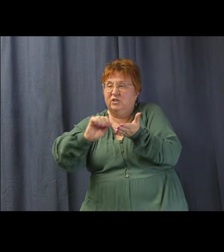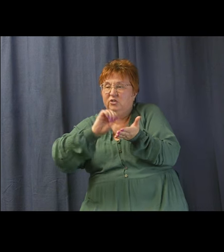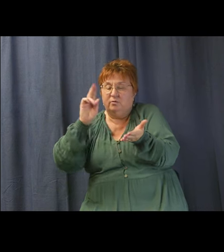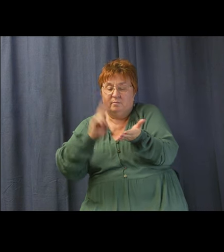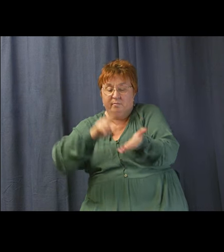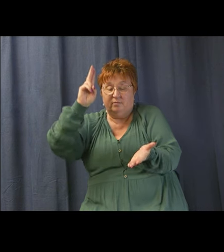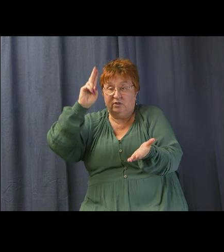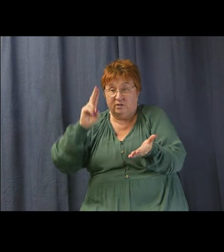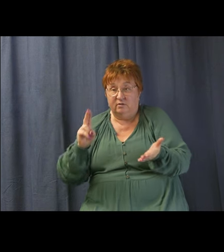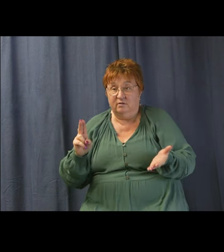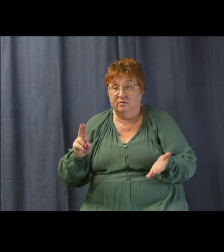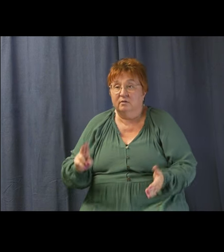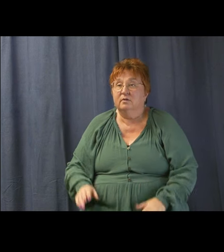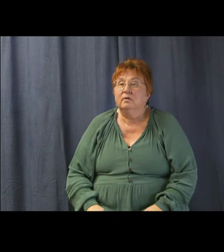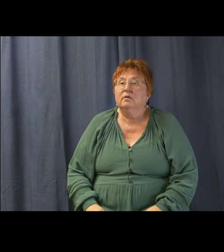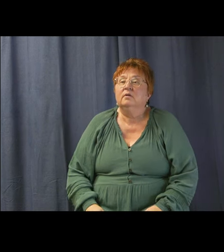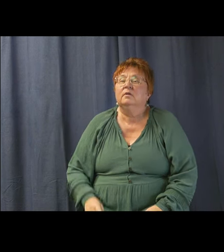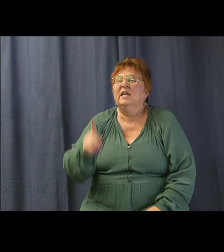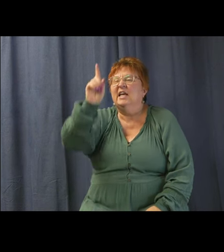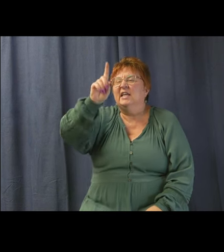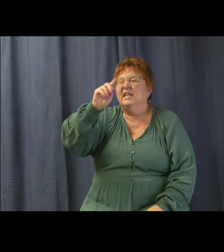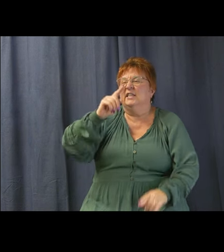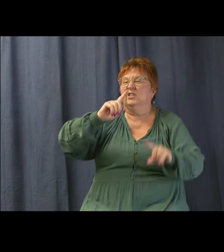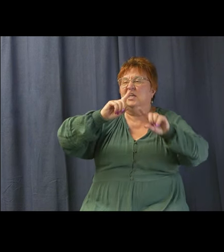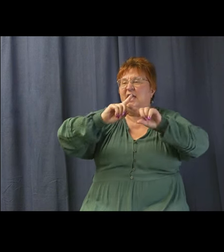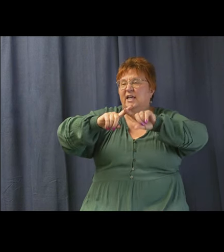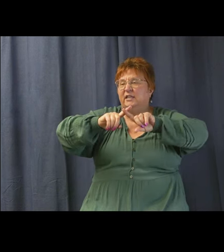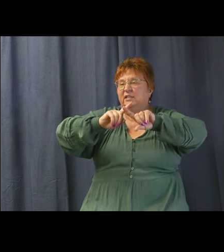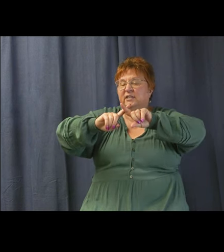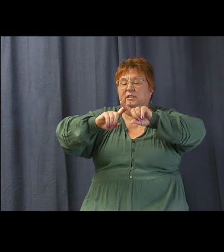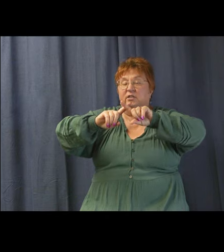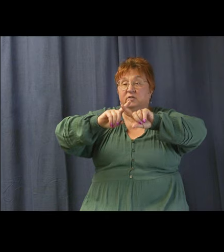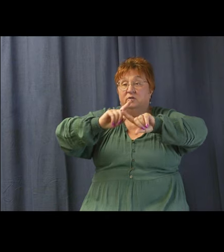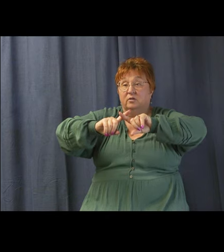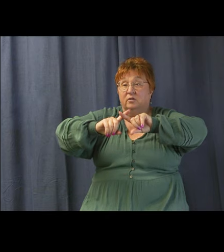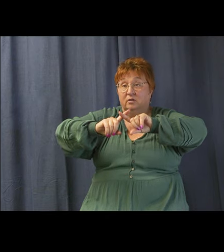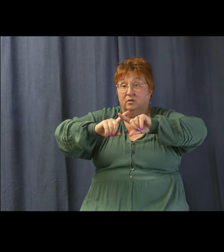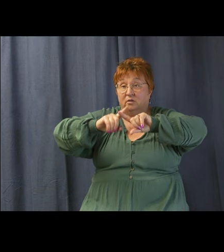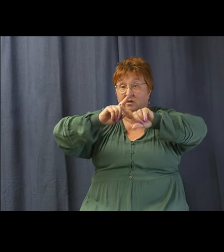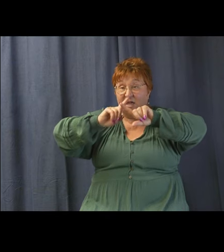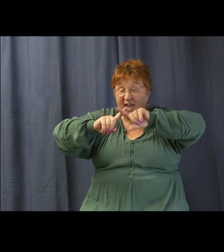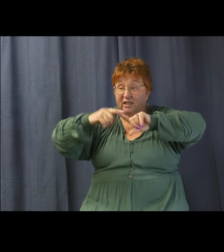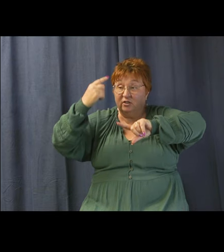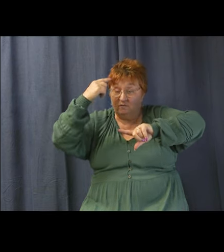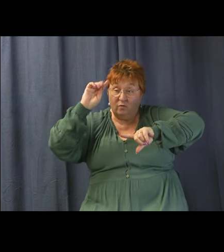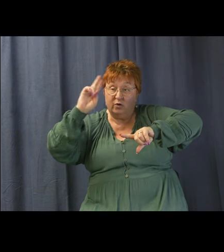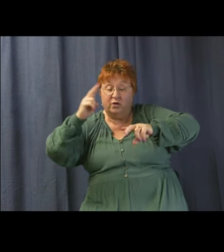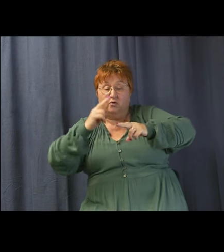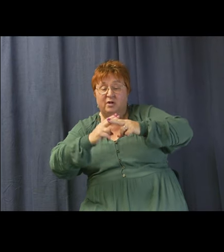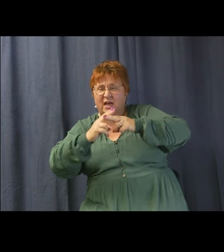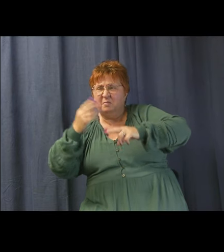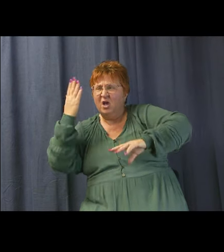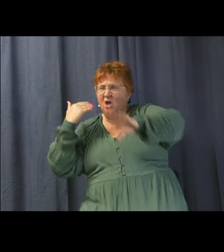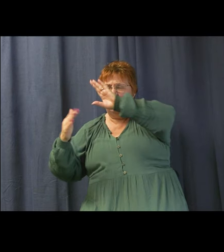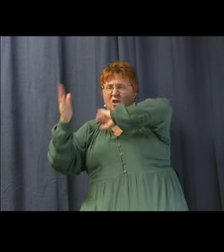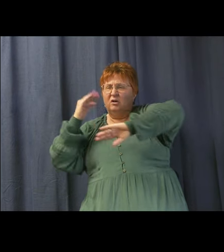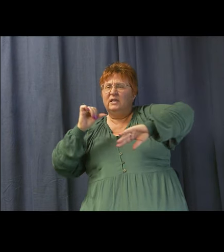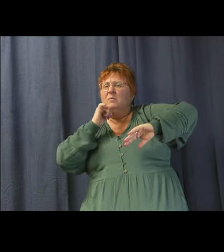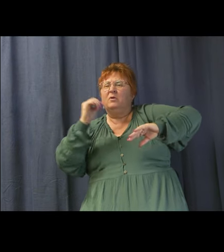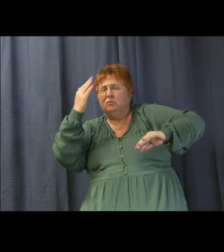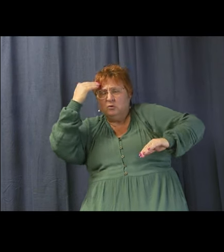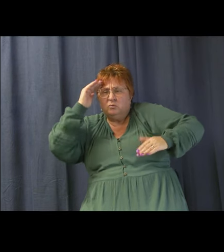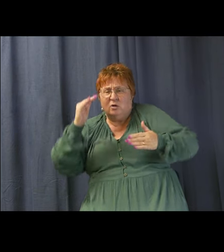why the ancient Tav looked like an X. And that's why people, if they couldn't write, would put an X for their signature, because the letter Tav